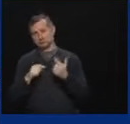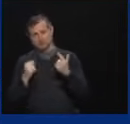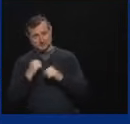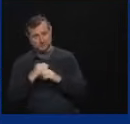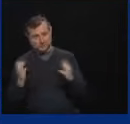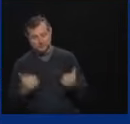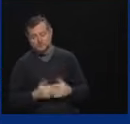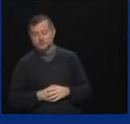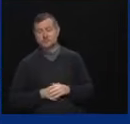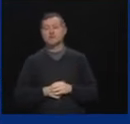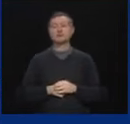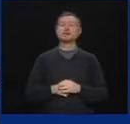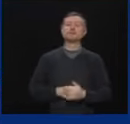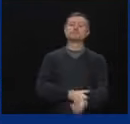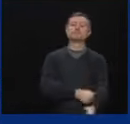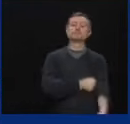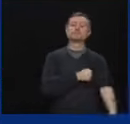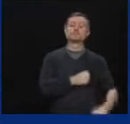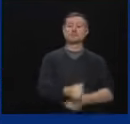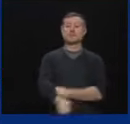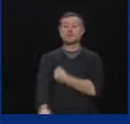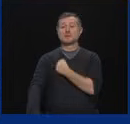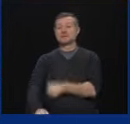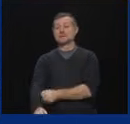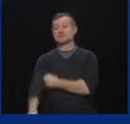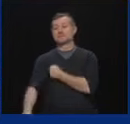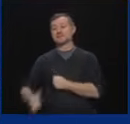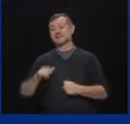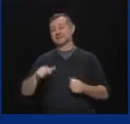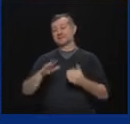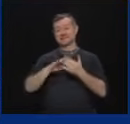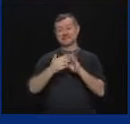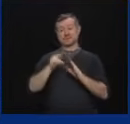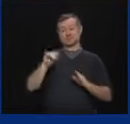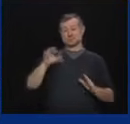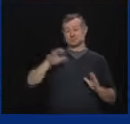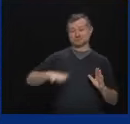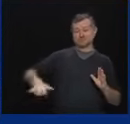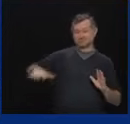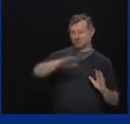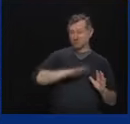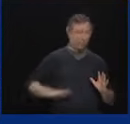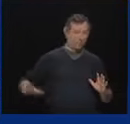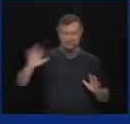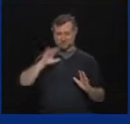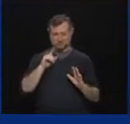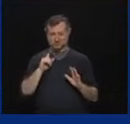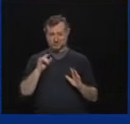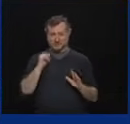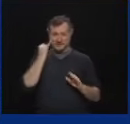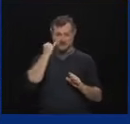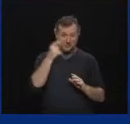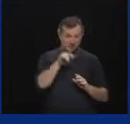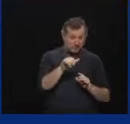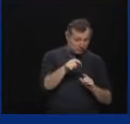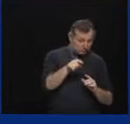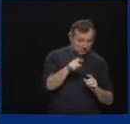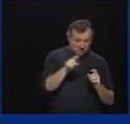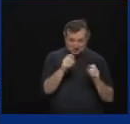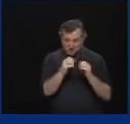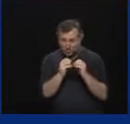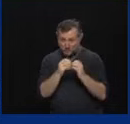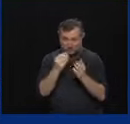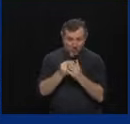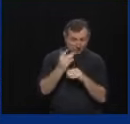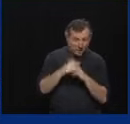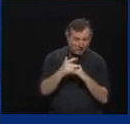the information gets out. City of New York, but also cities all over the state of New York. So if there's more money to be had, I'll apply for more. We